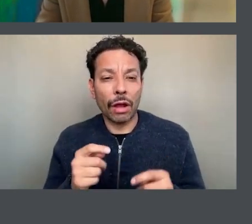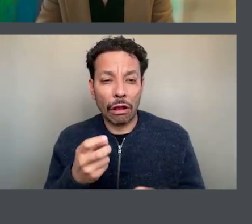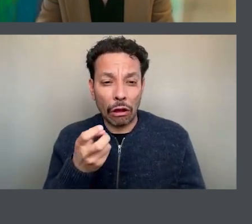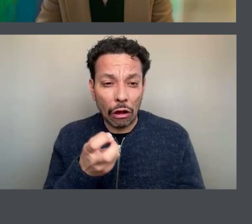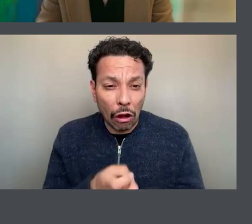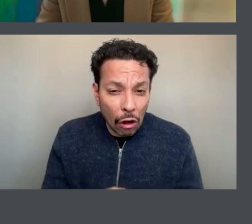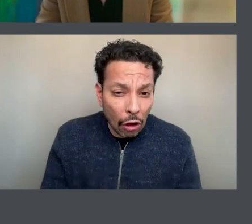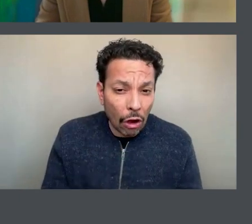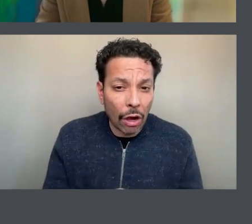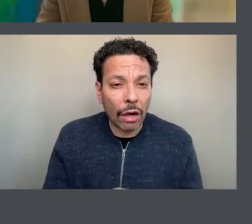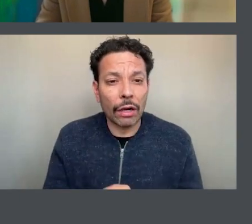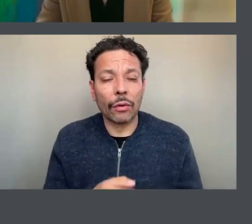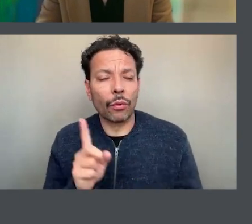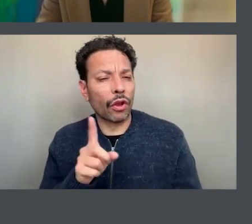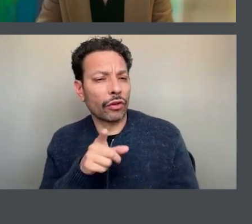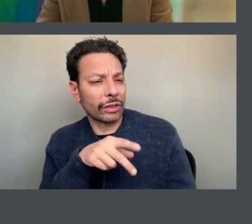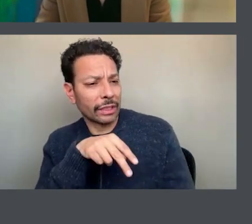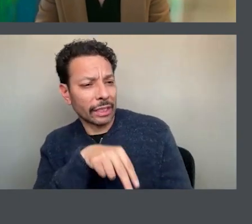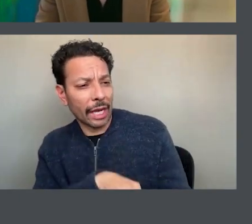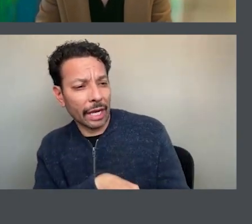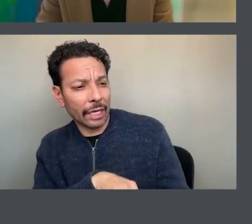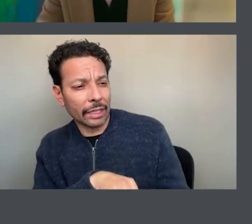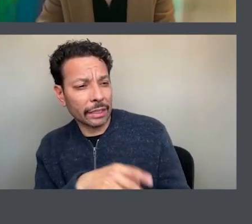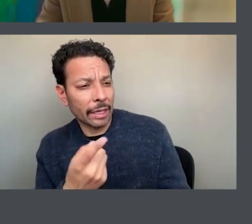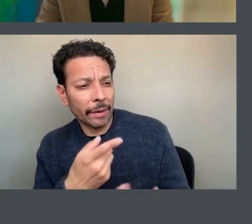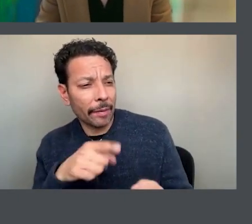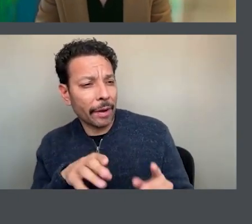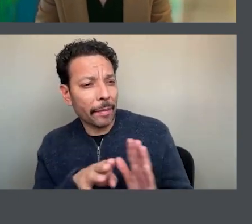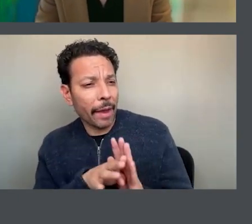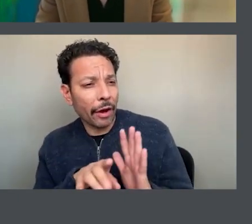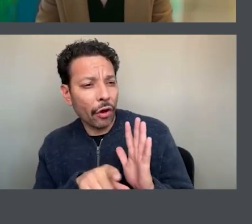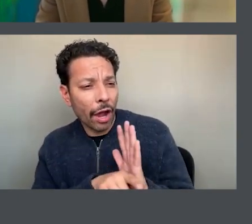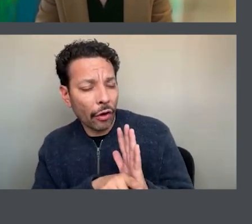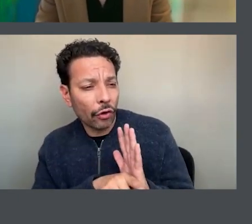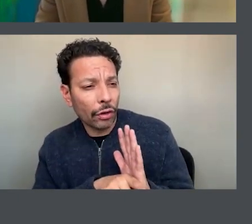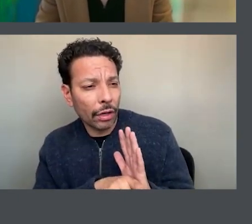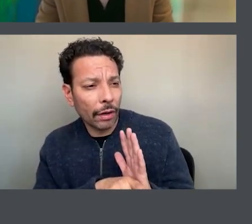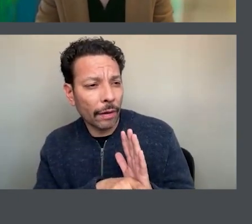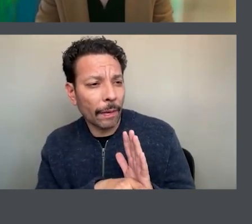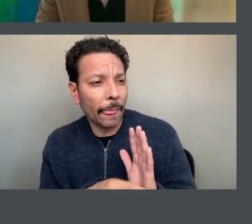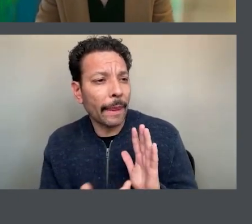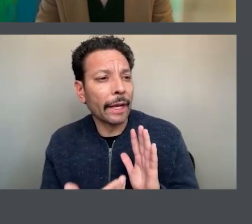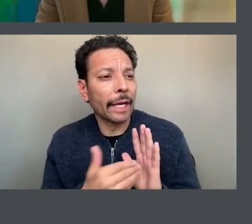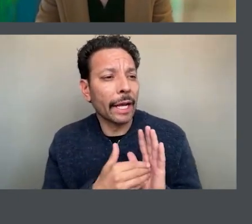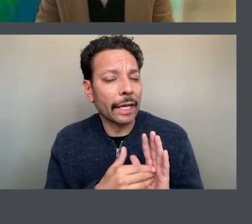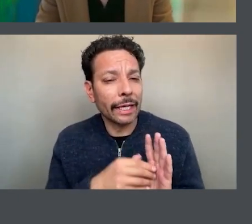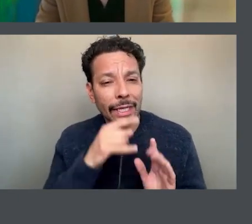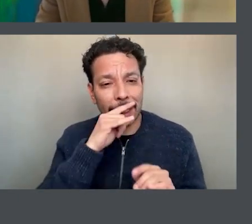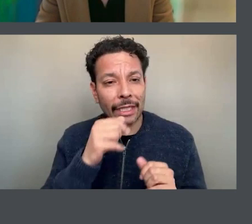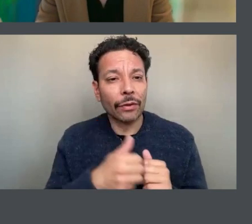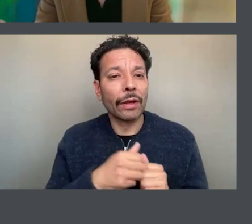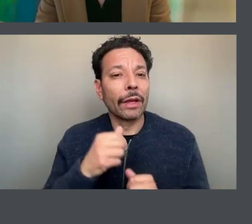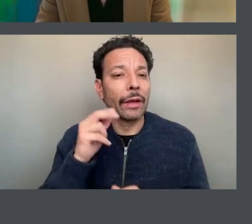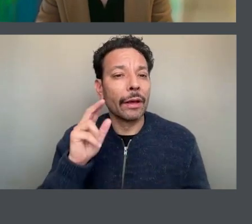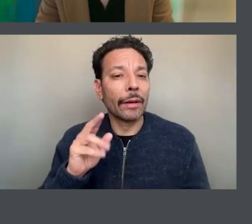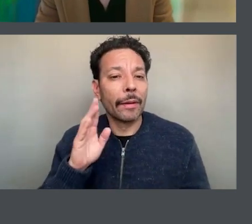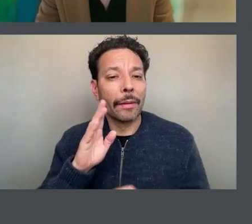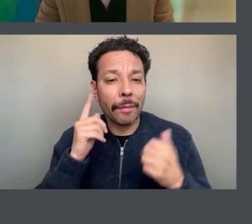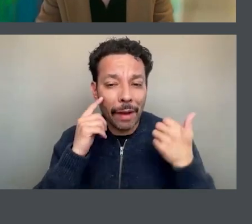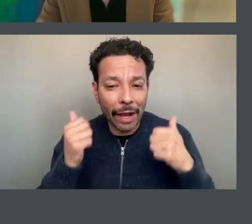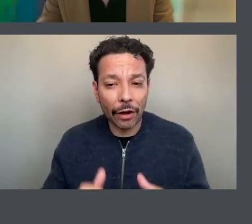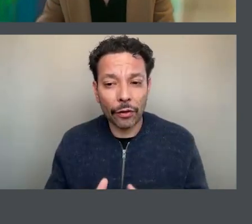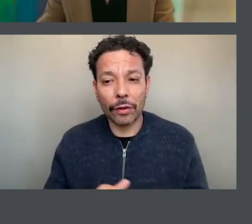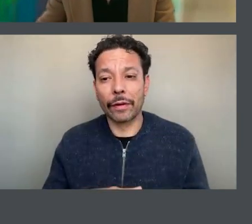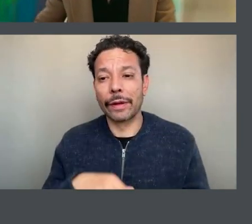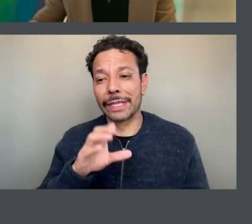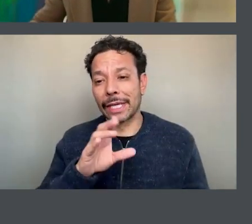very hard. Where are they standing? Is there something going on in the background? Whereas, again, kids with bilateral CI, that